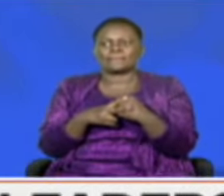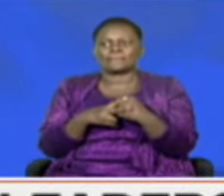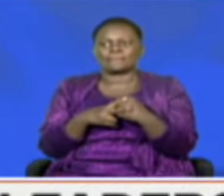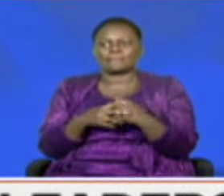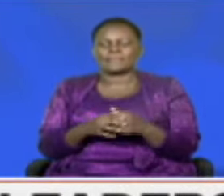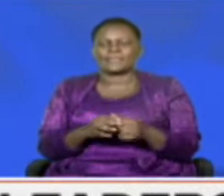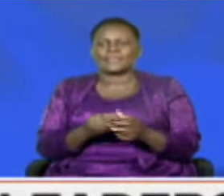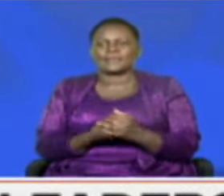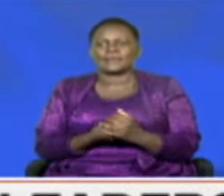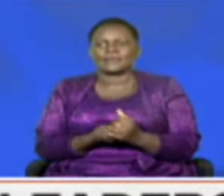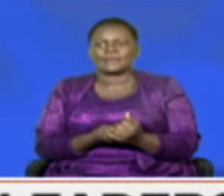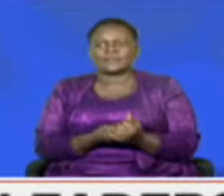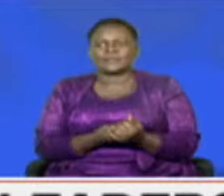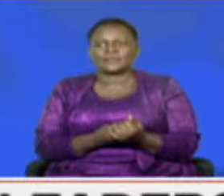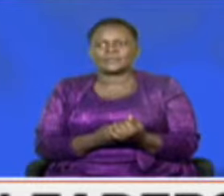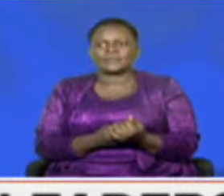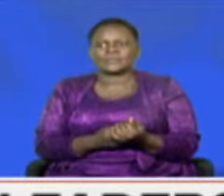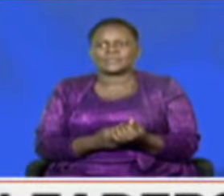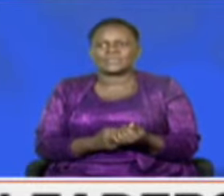News, Nairobi.